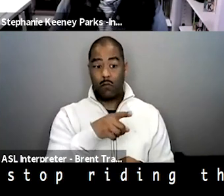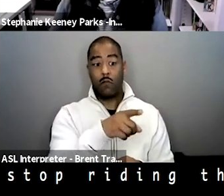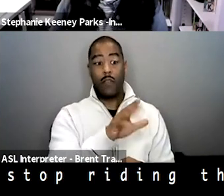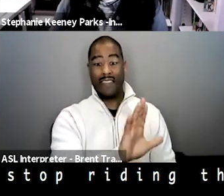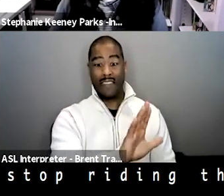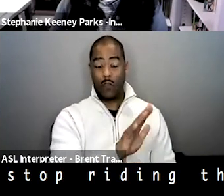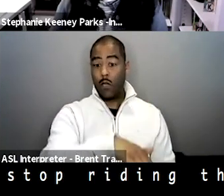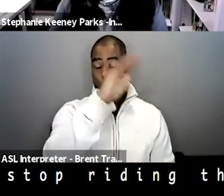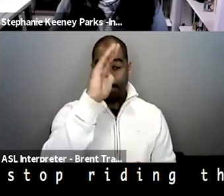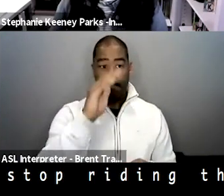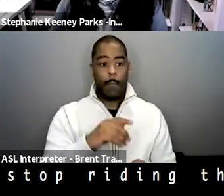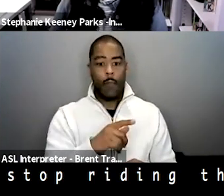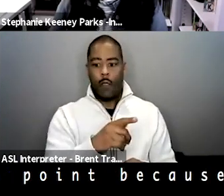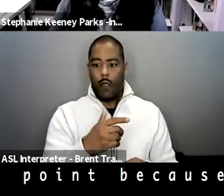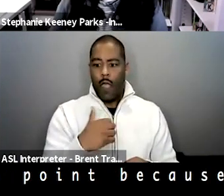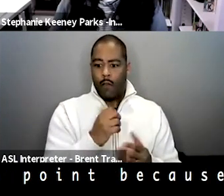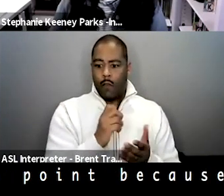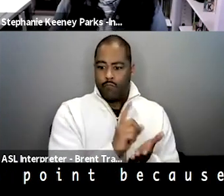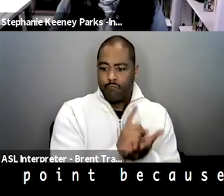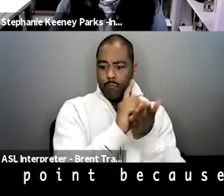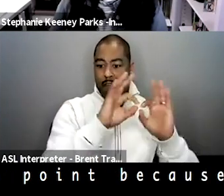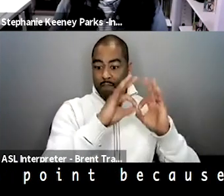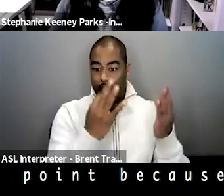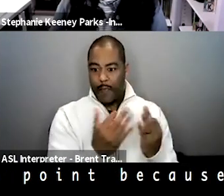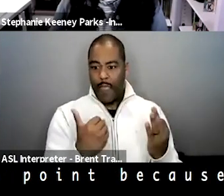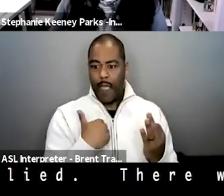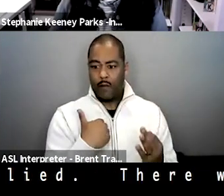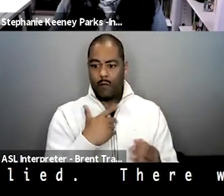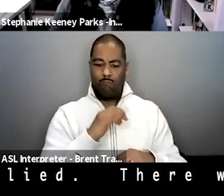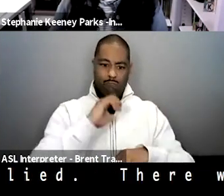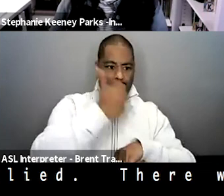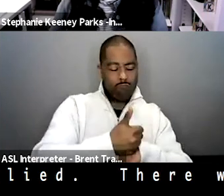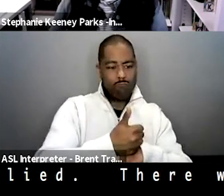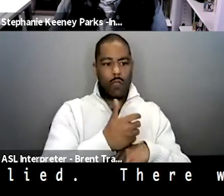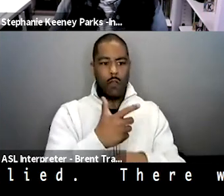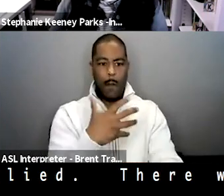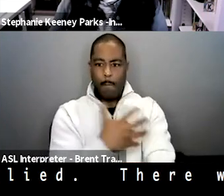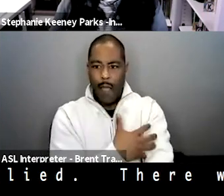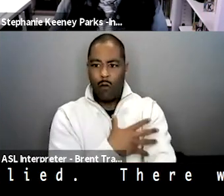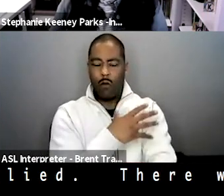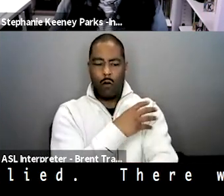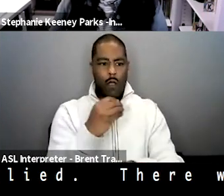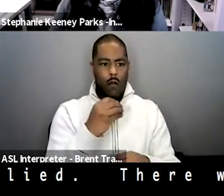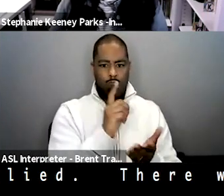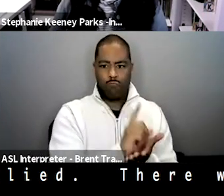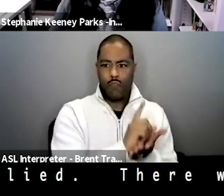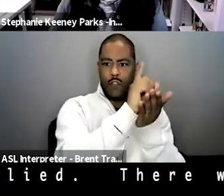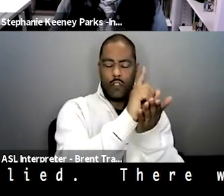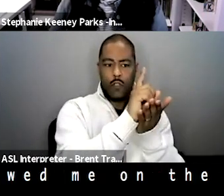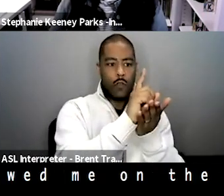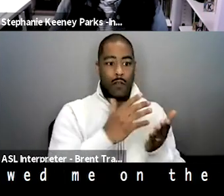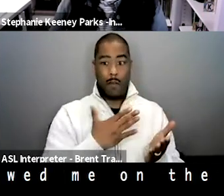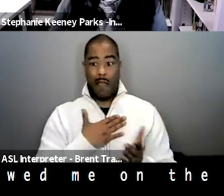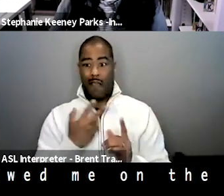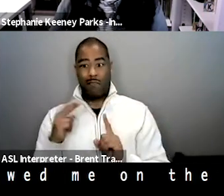on the spectrum. And I remember I had to actually stop riding the bus at a certain point because I was being bullied on the bus. There was a